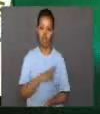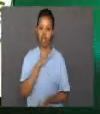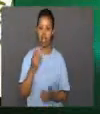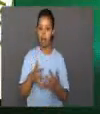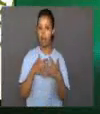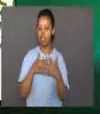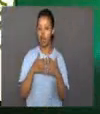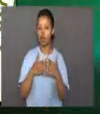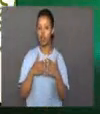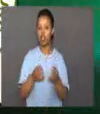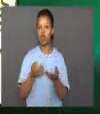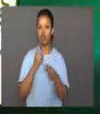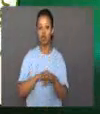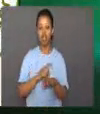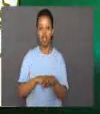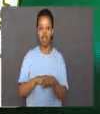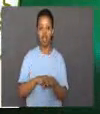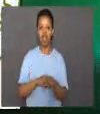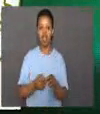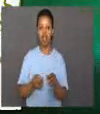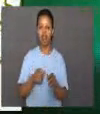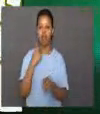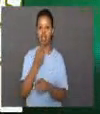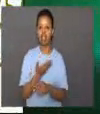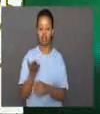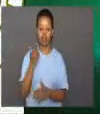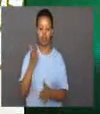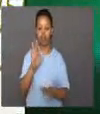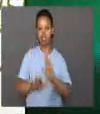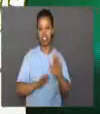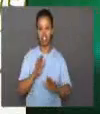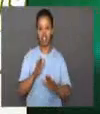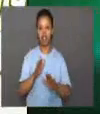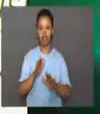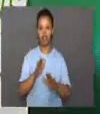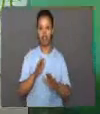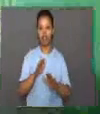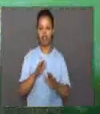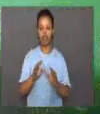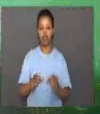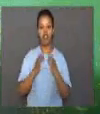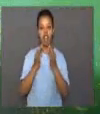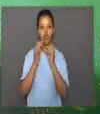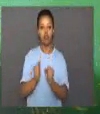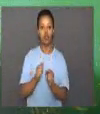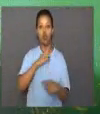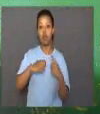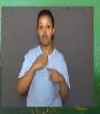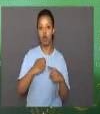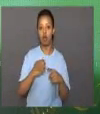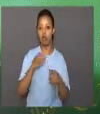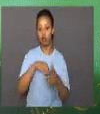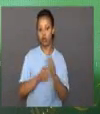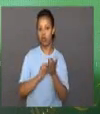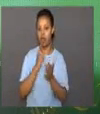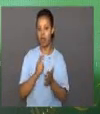Materials are constantly going through different stages within an ecosystem. Nutrients